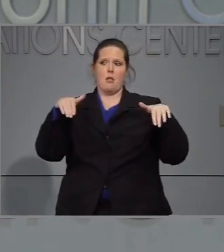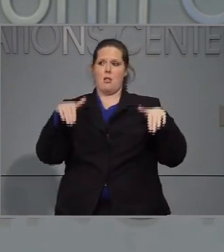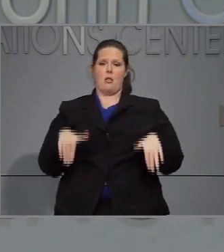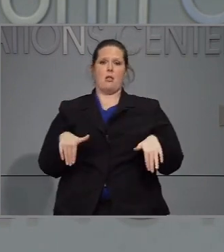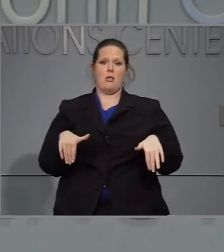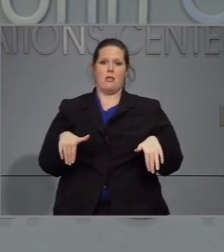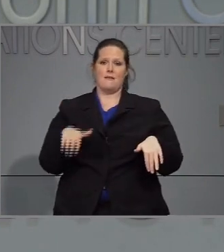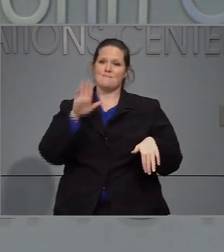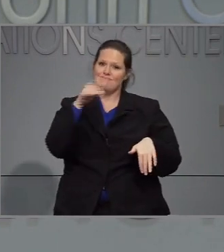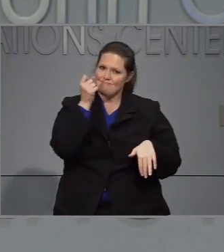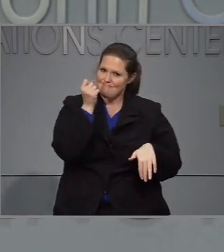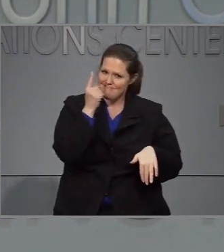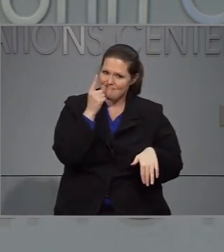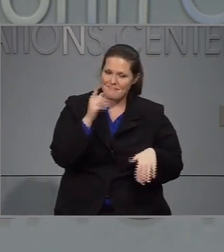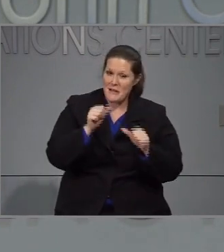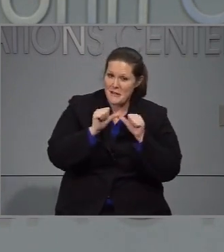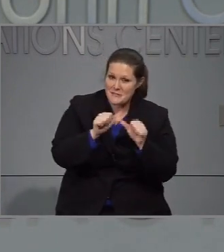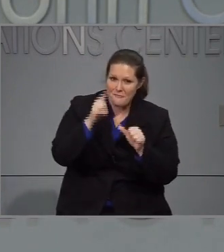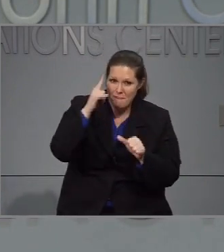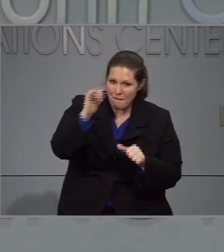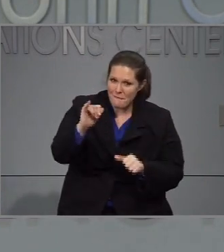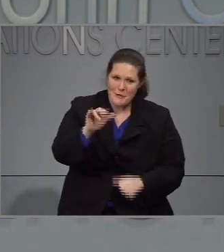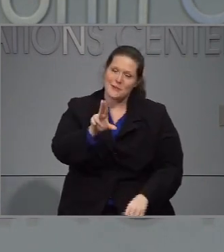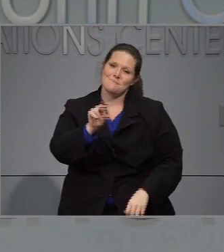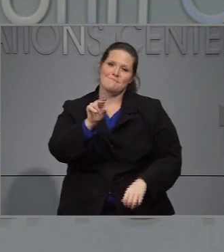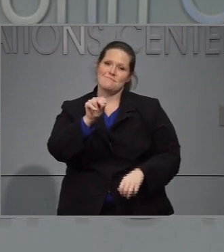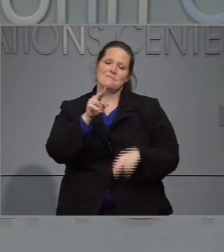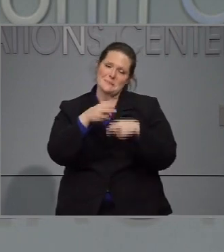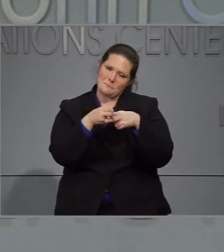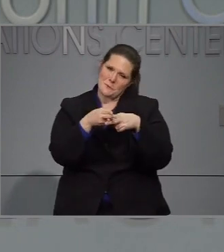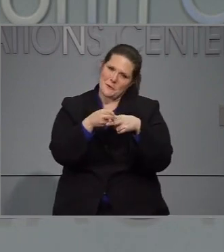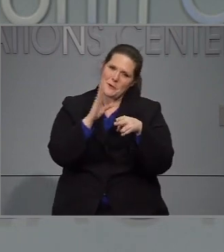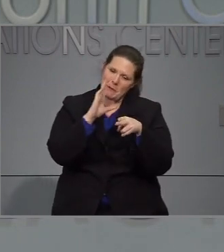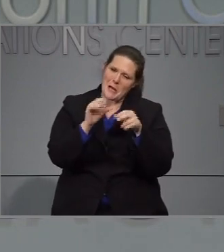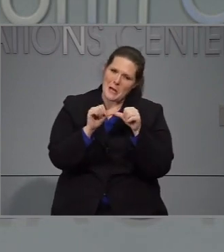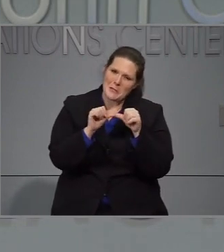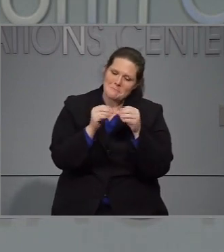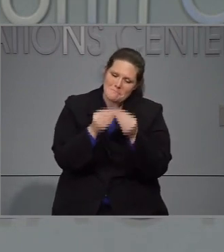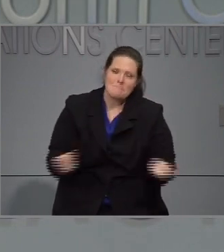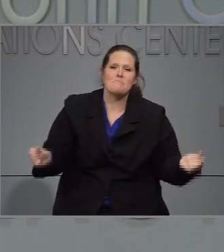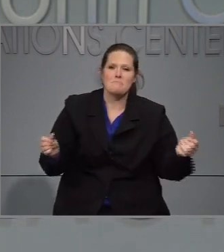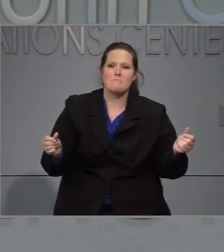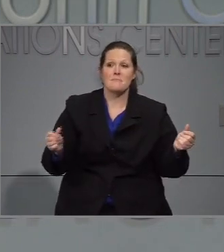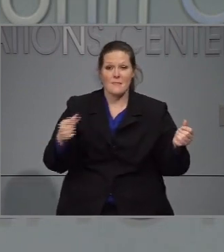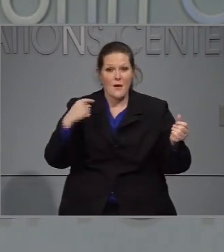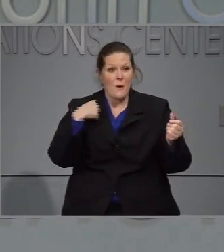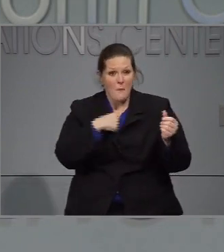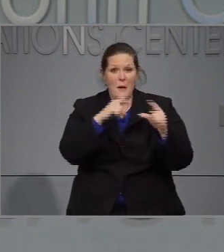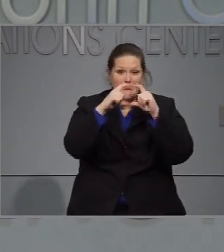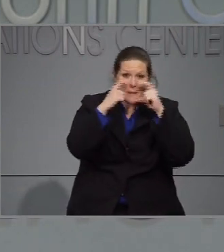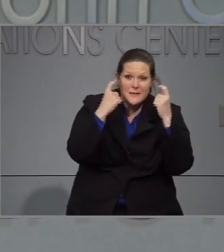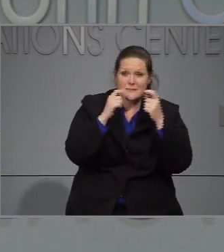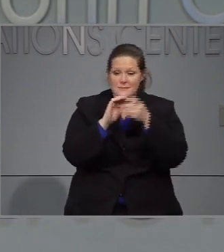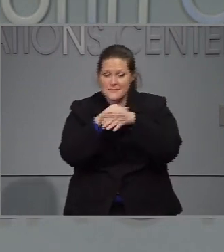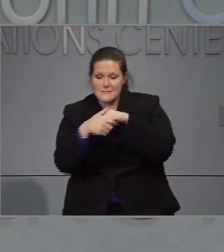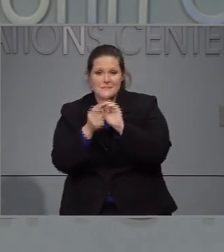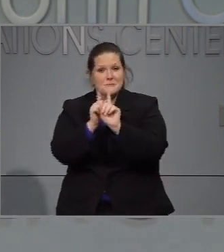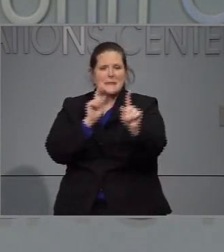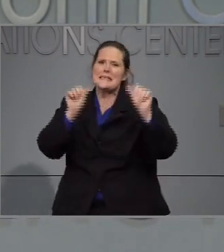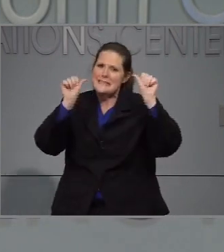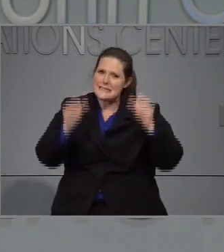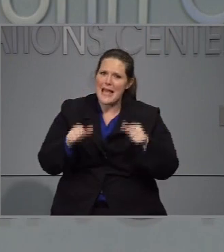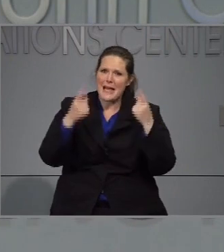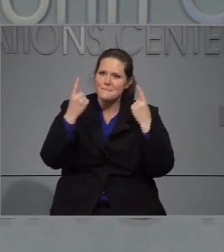that vaccine development is showing promise and that we can win this fight against the pandemic. For